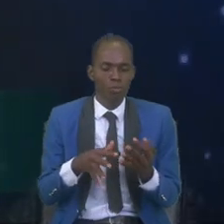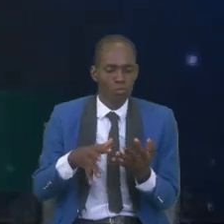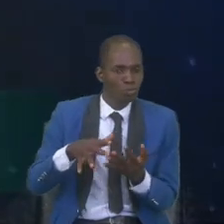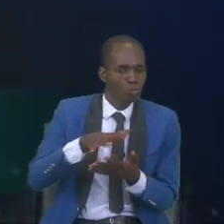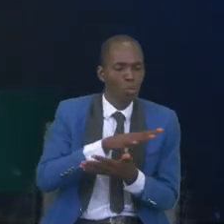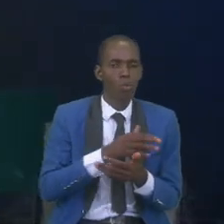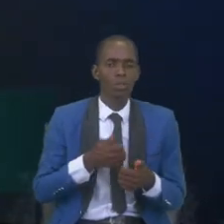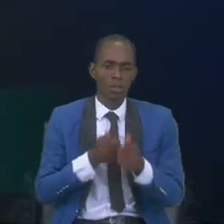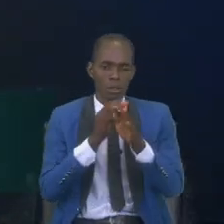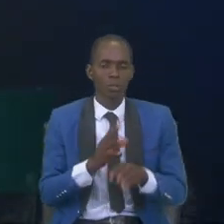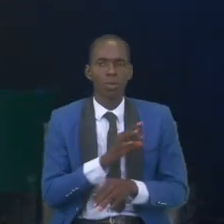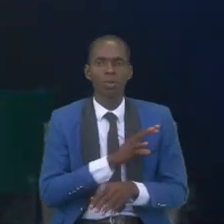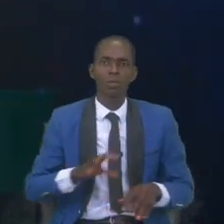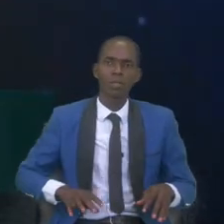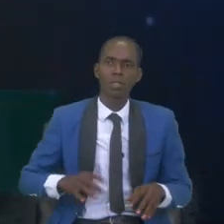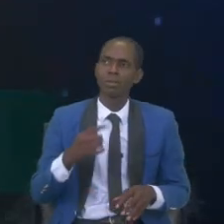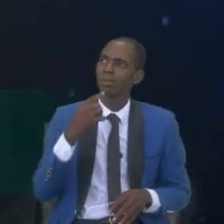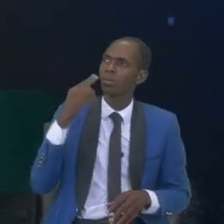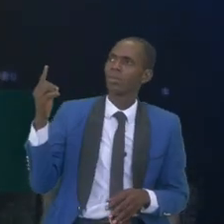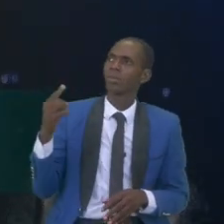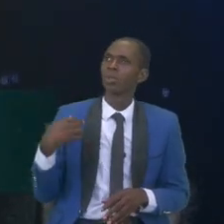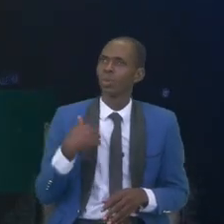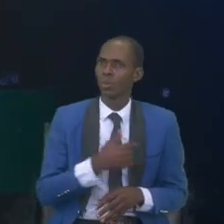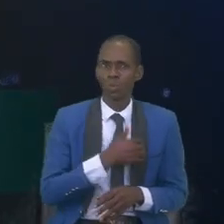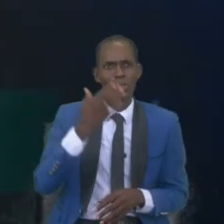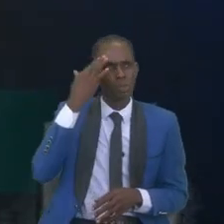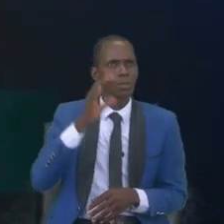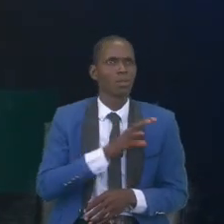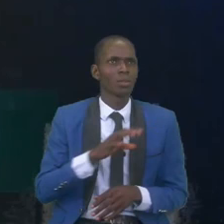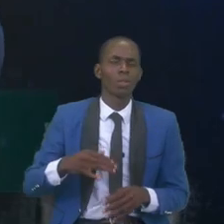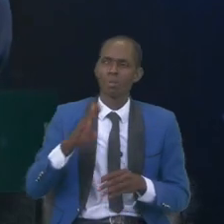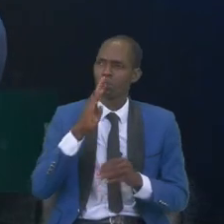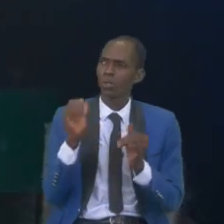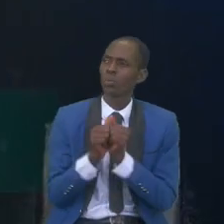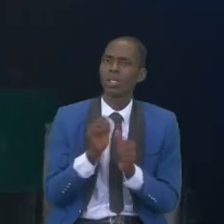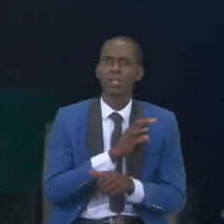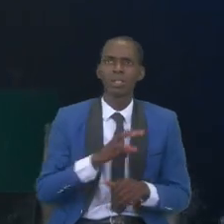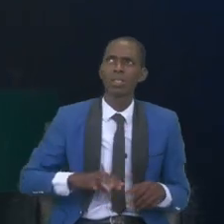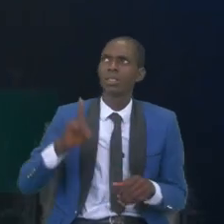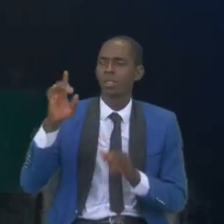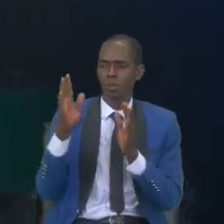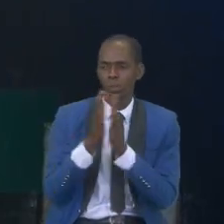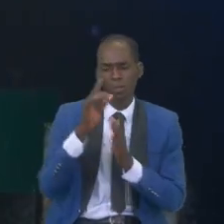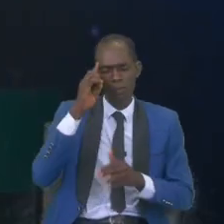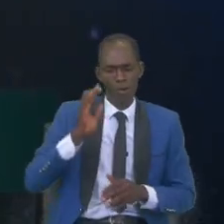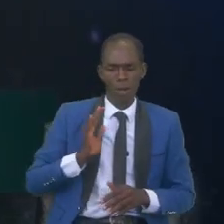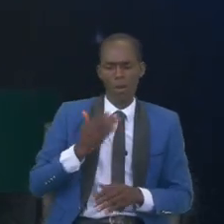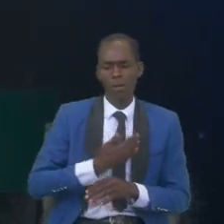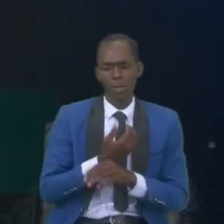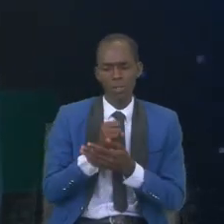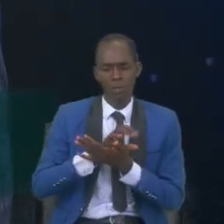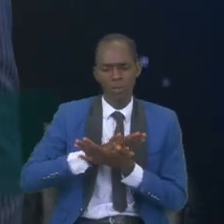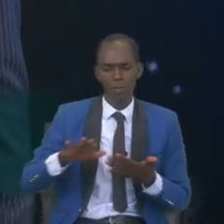said, we know Christ, we've been with him, He prayed for our sanctification. We've seen